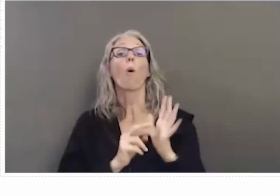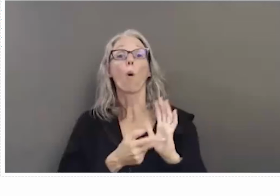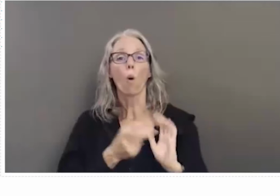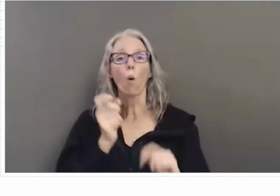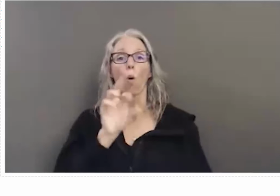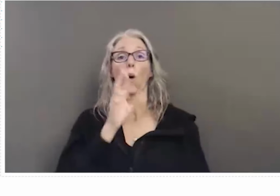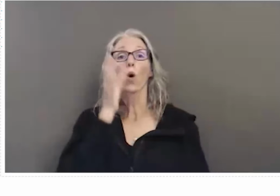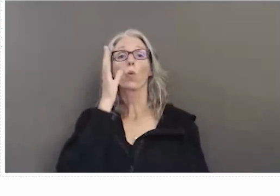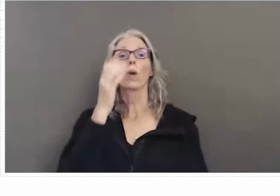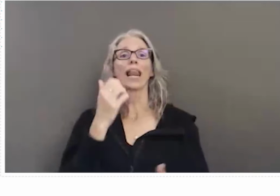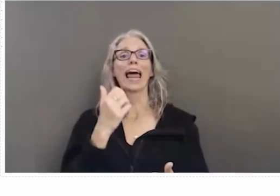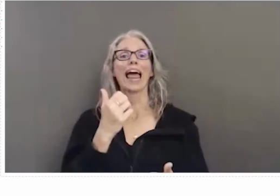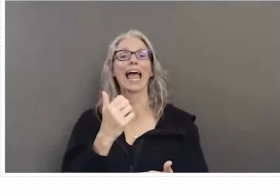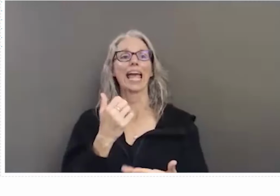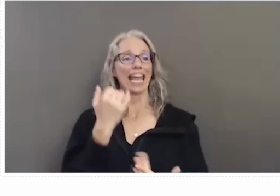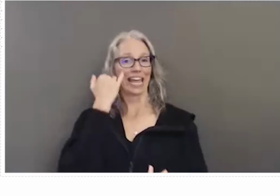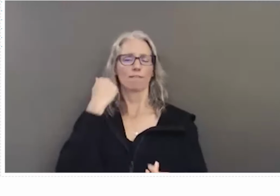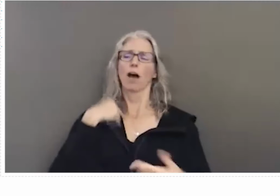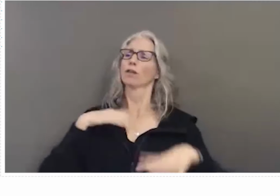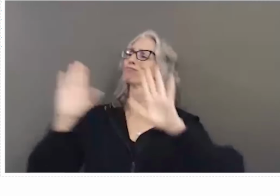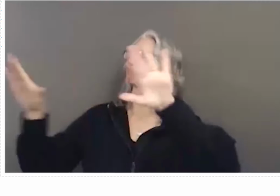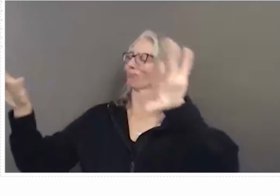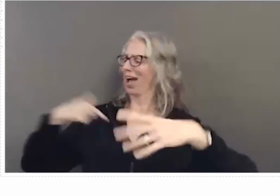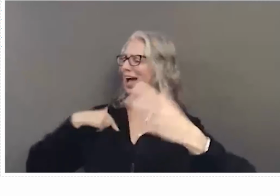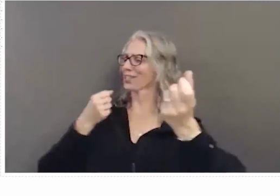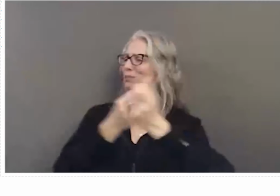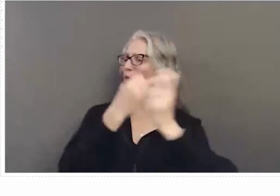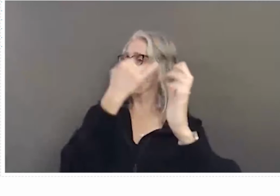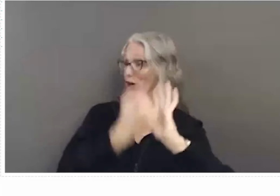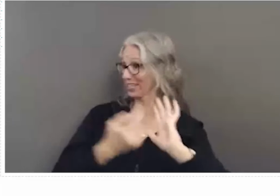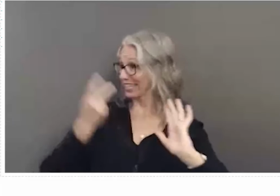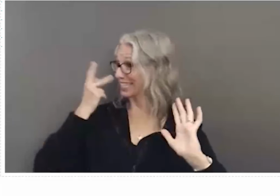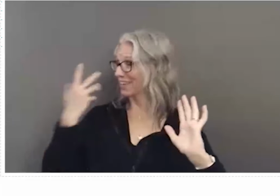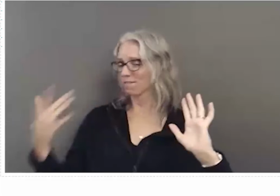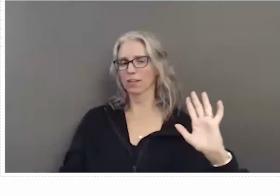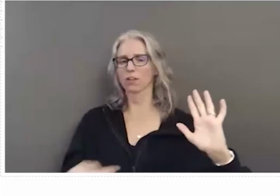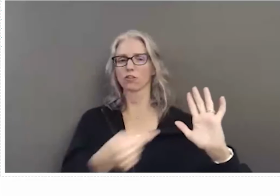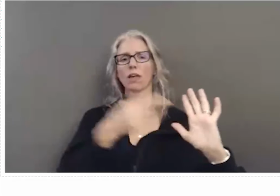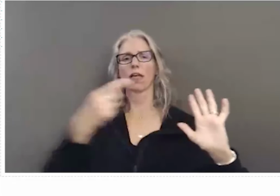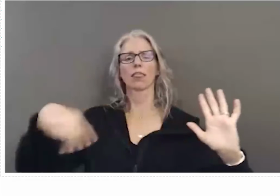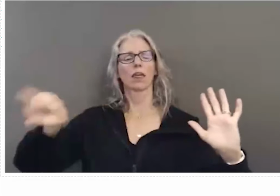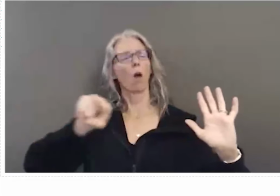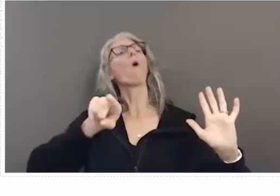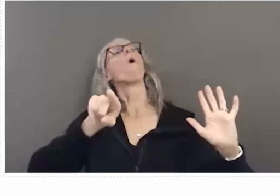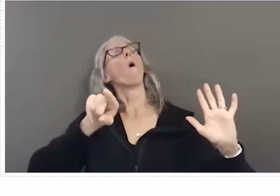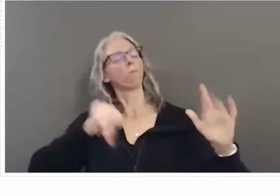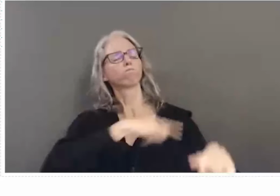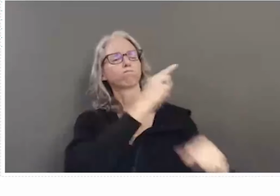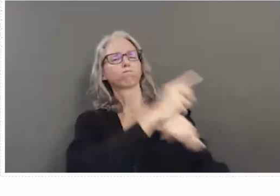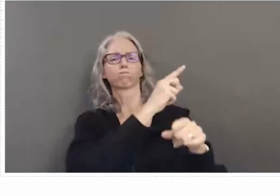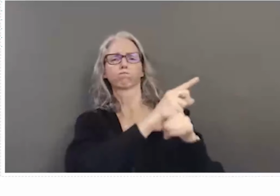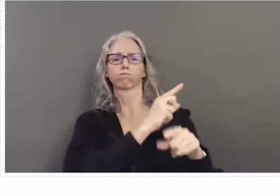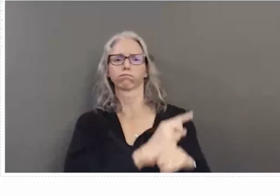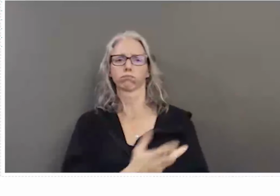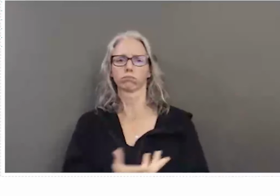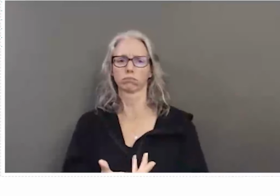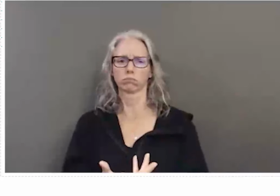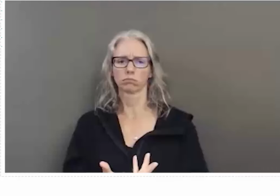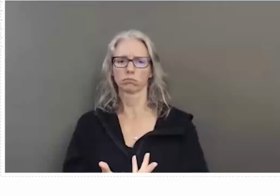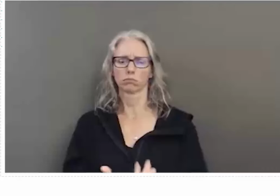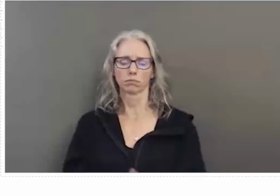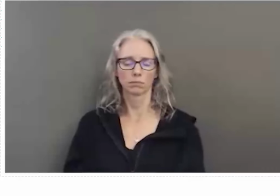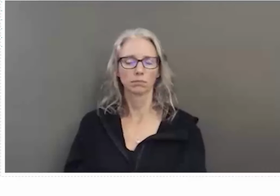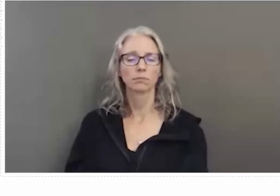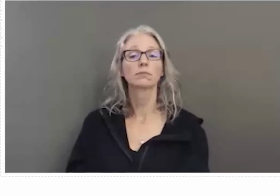to say that we support arts? And how will this help us be credible in saying? So I guess the best example to put it